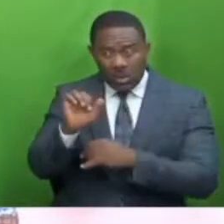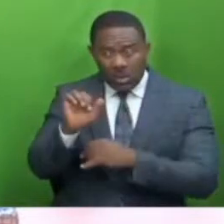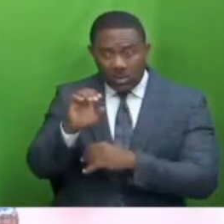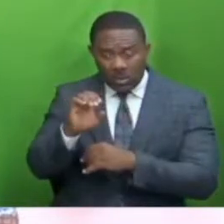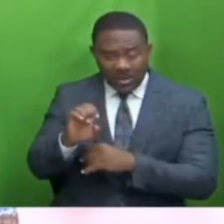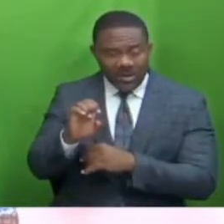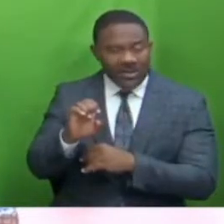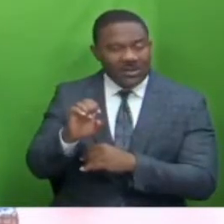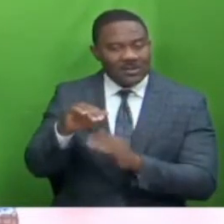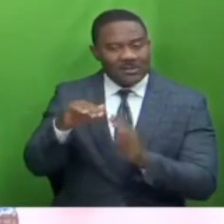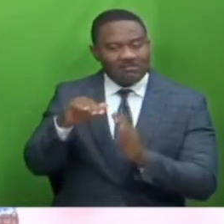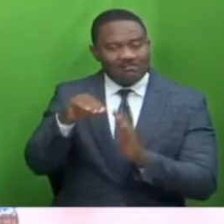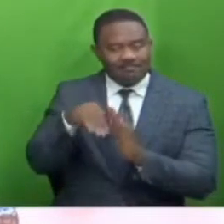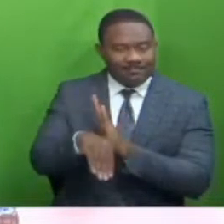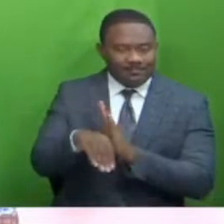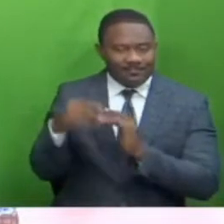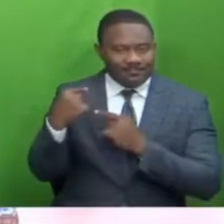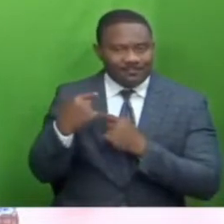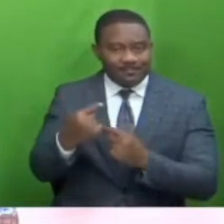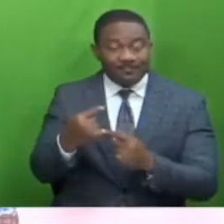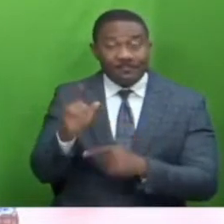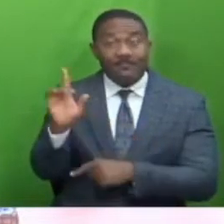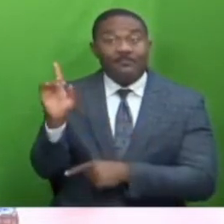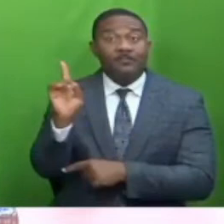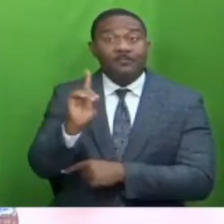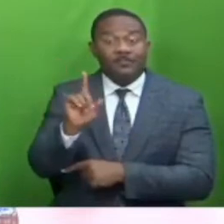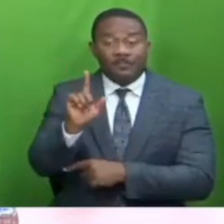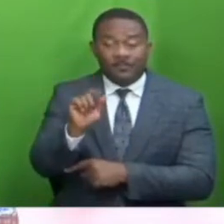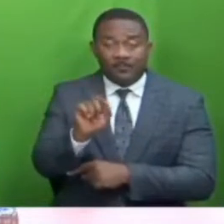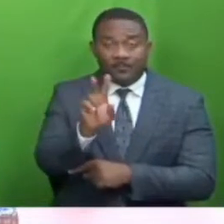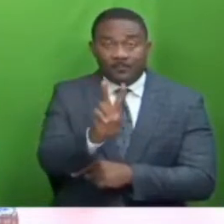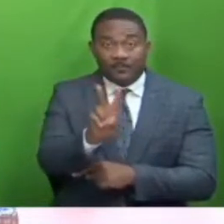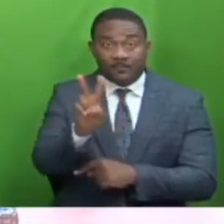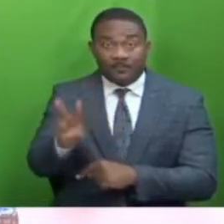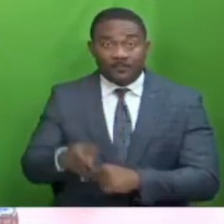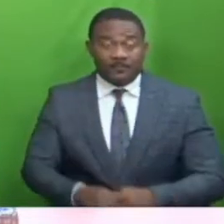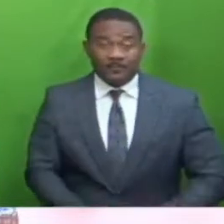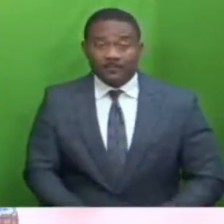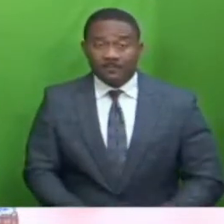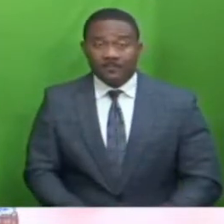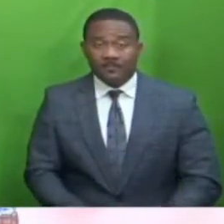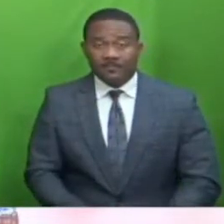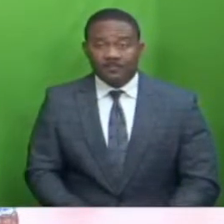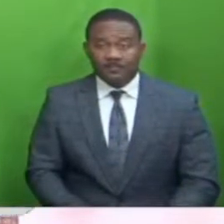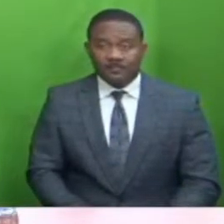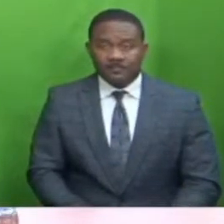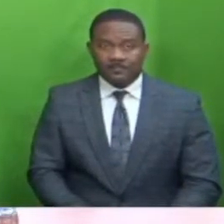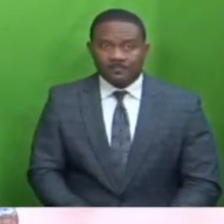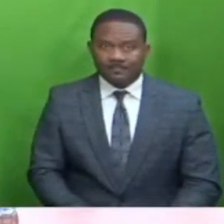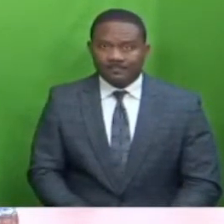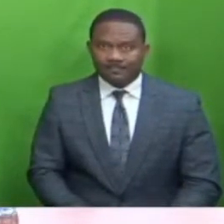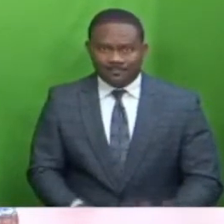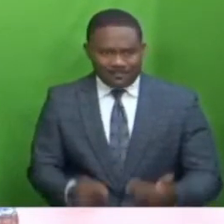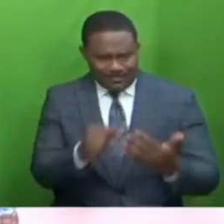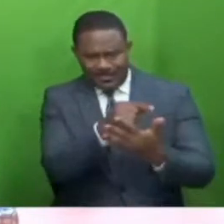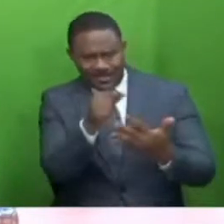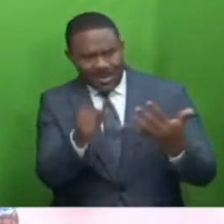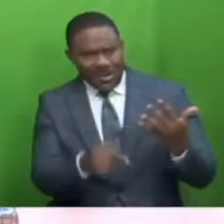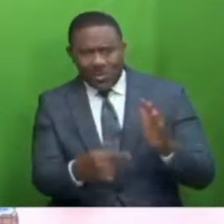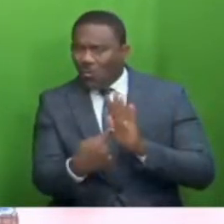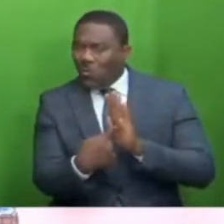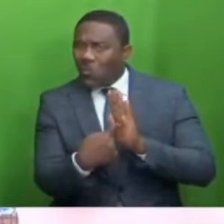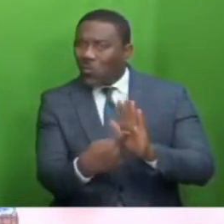since December 2022. Mr. Speaker, these outturns are the results